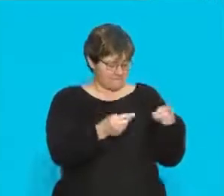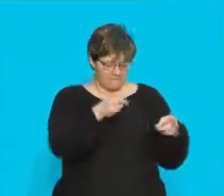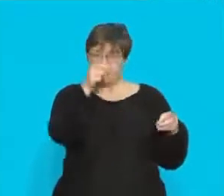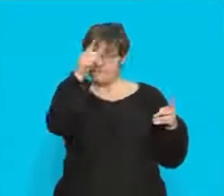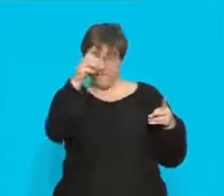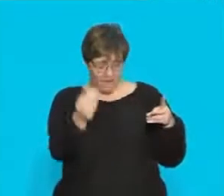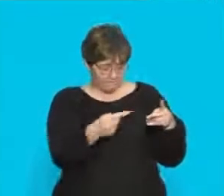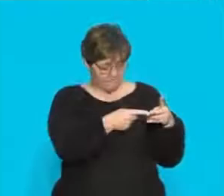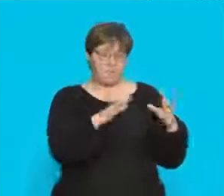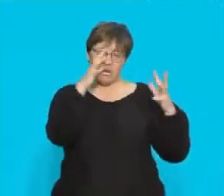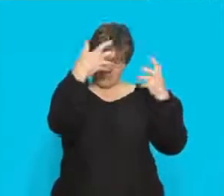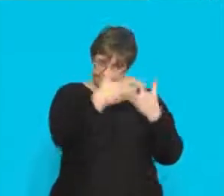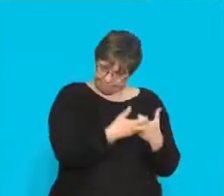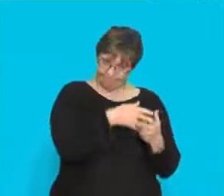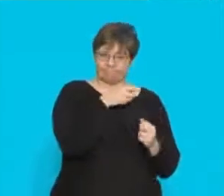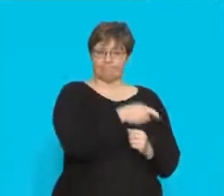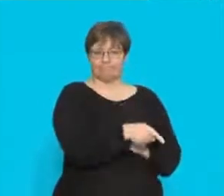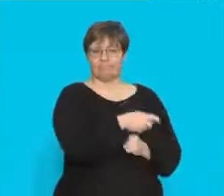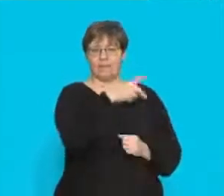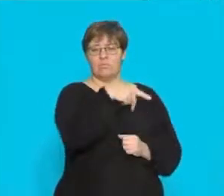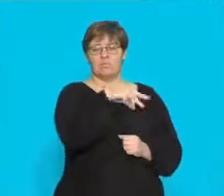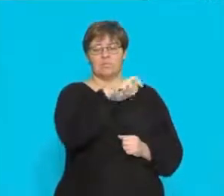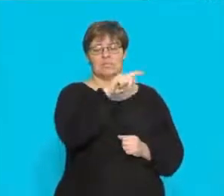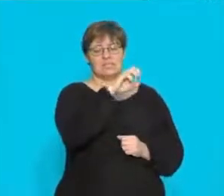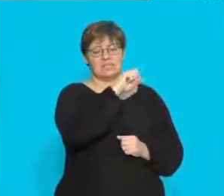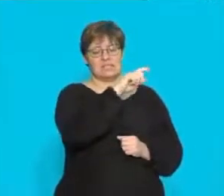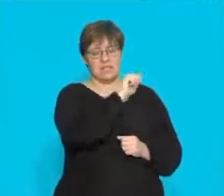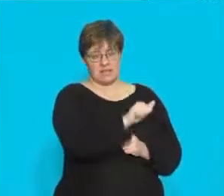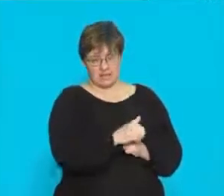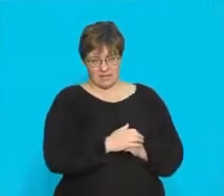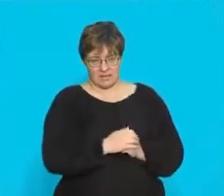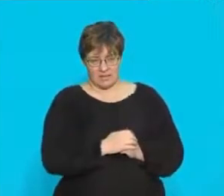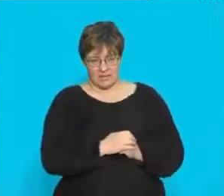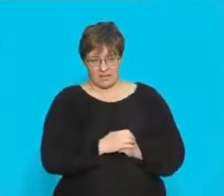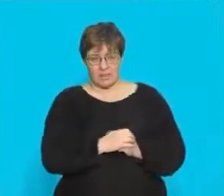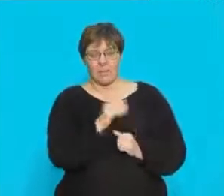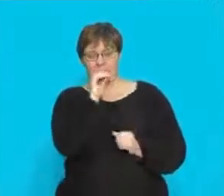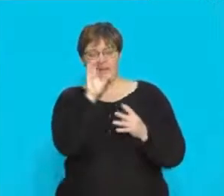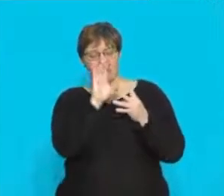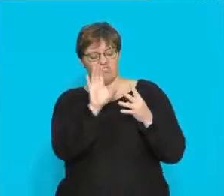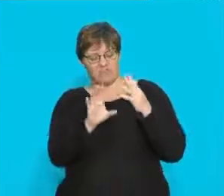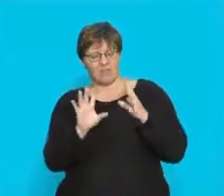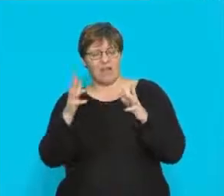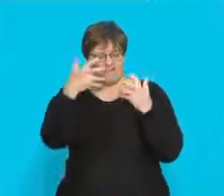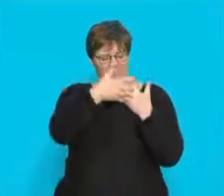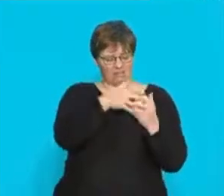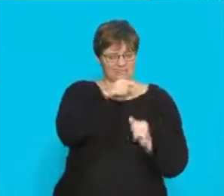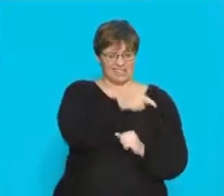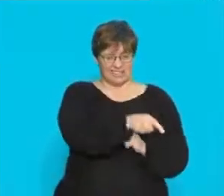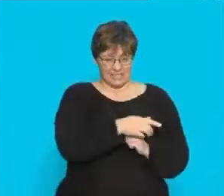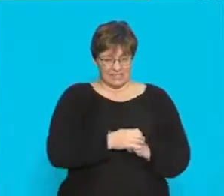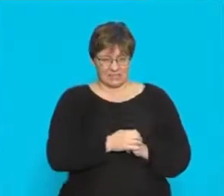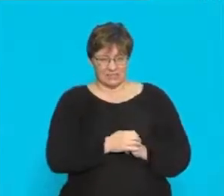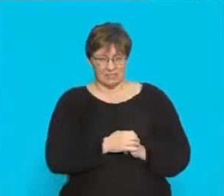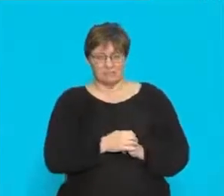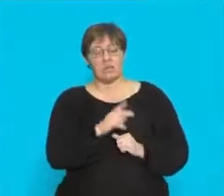are very specific to this kingdom, to these organisms, right, that put them in the protist kingdom.